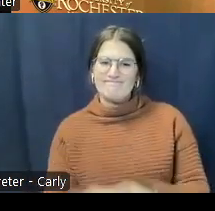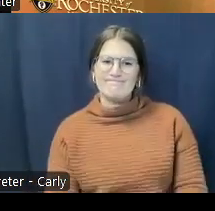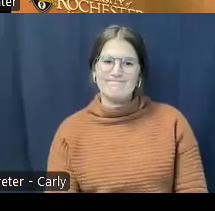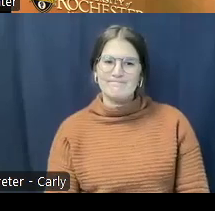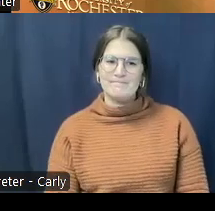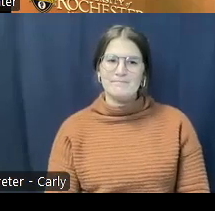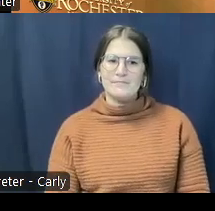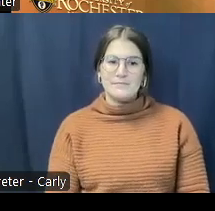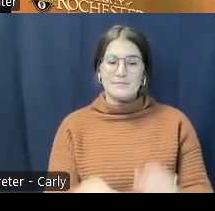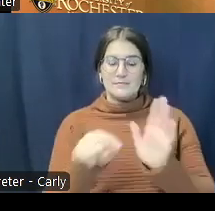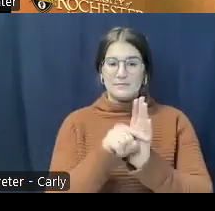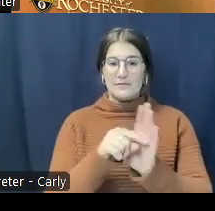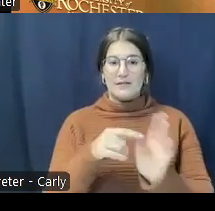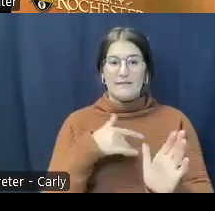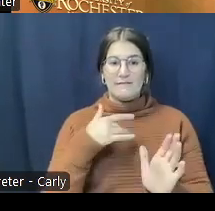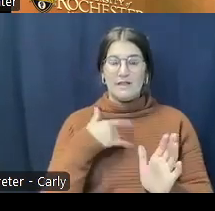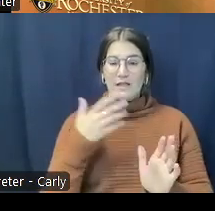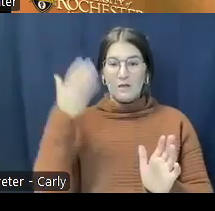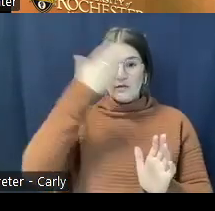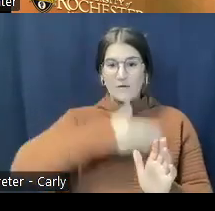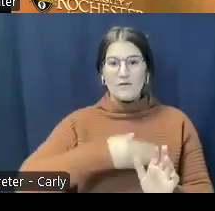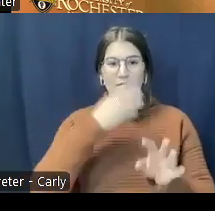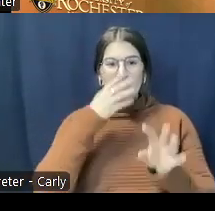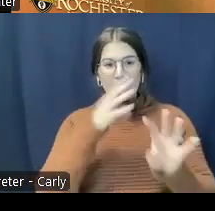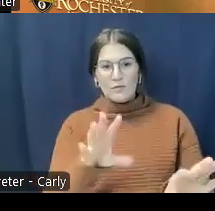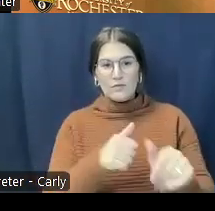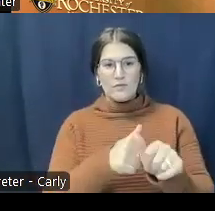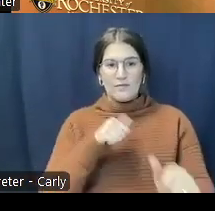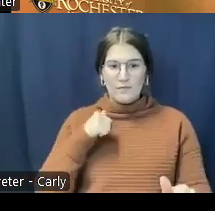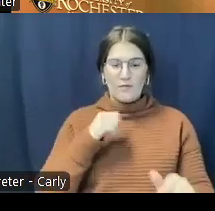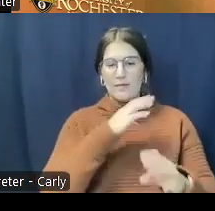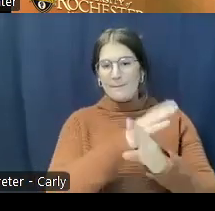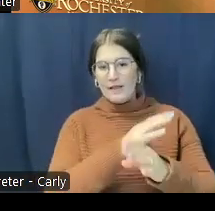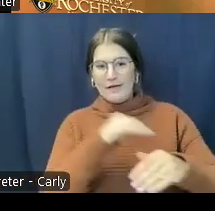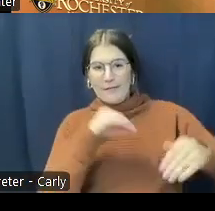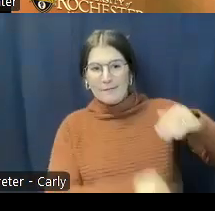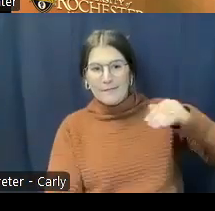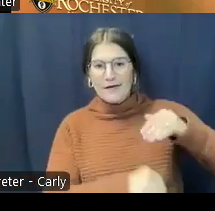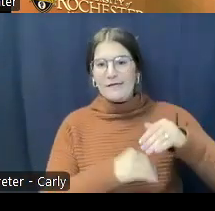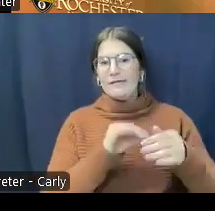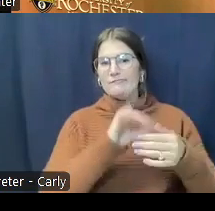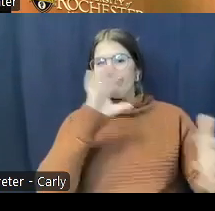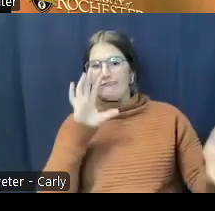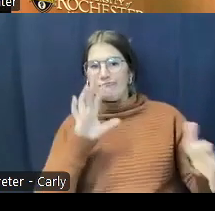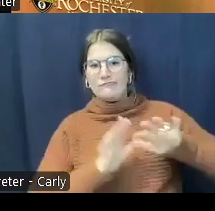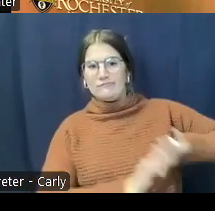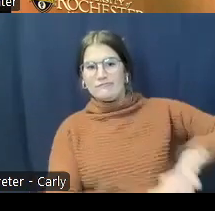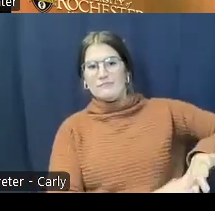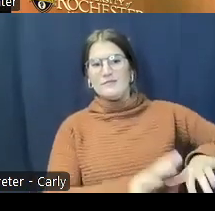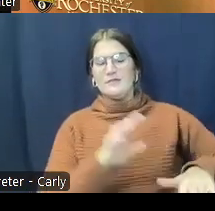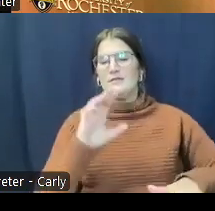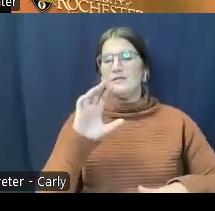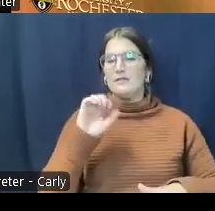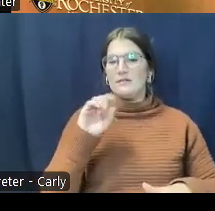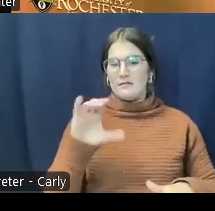When negative affect is overlooked, ignored, avoided, blocked, buried, disowned, then somatic